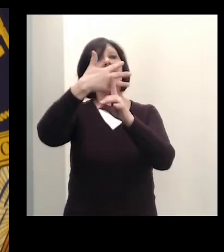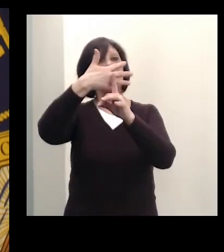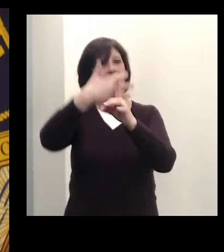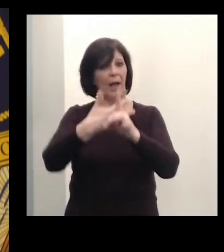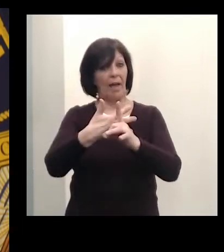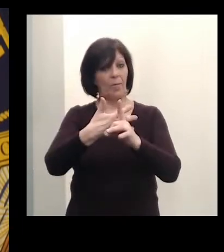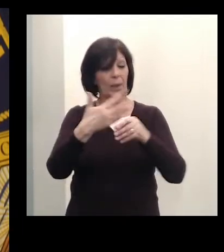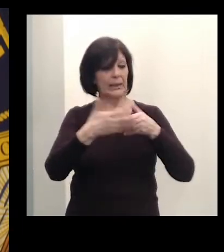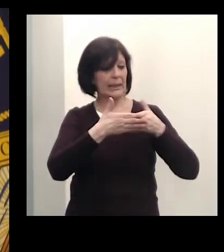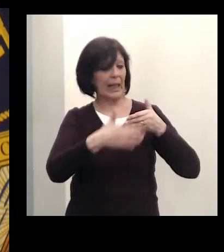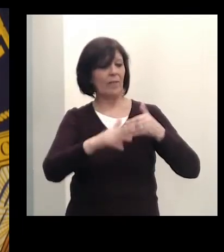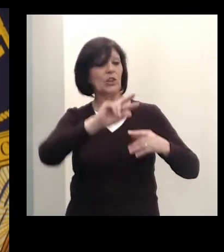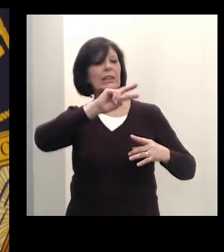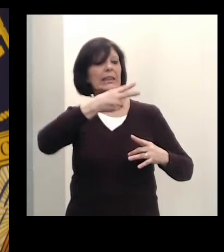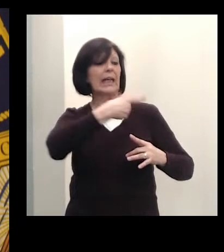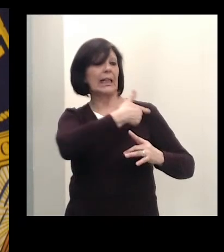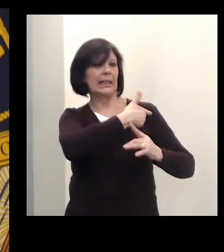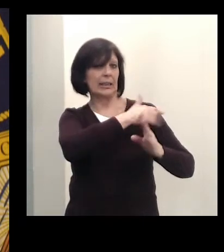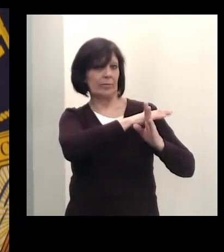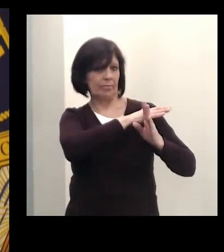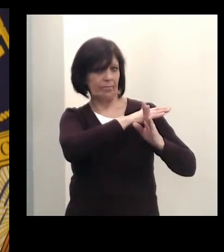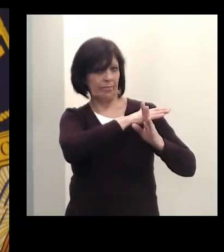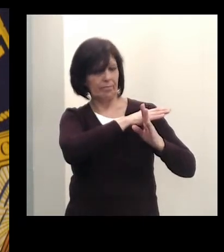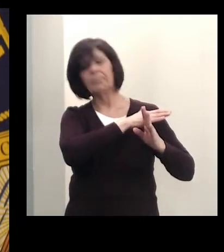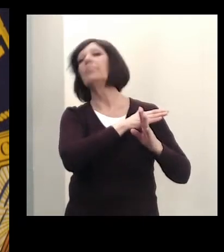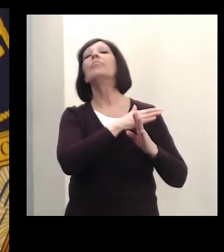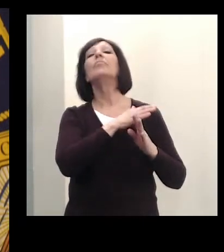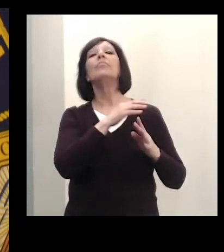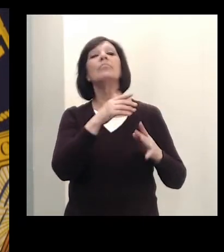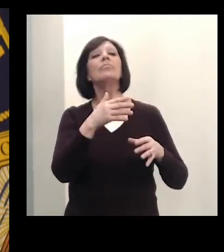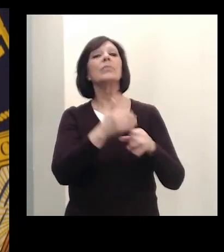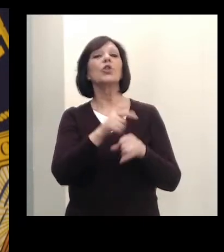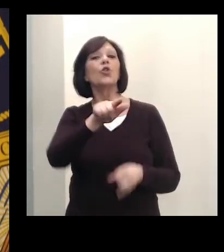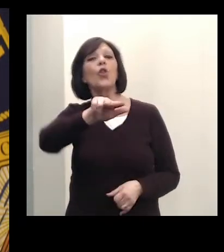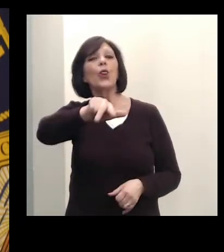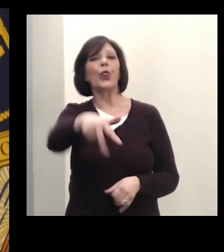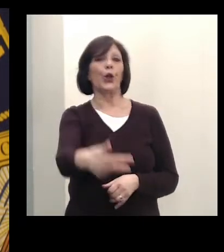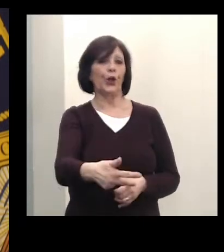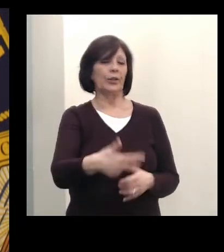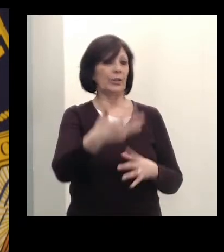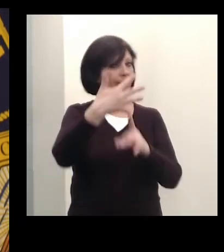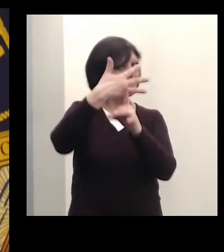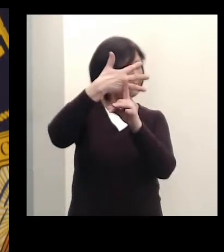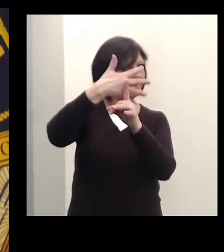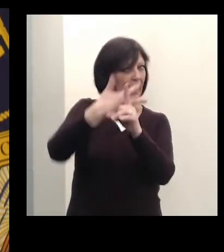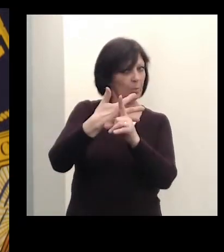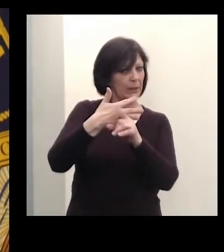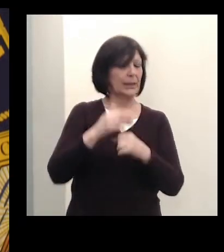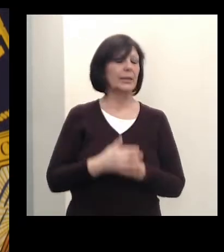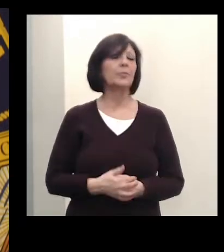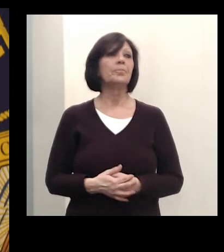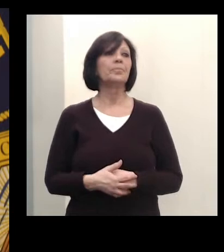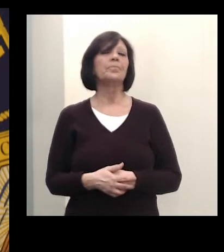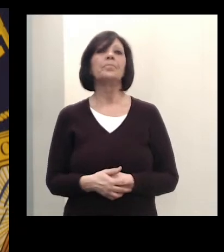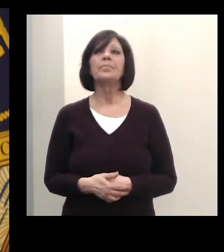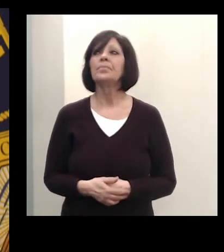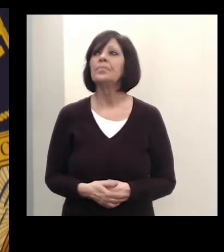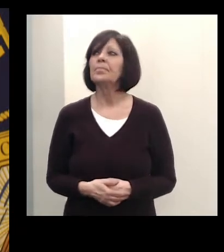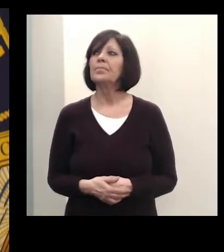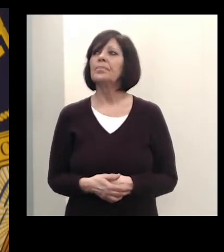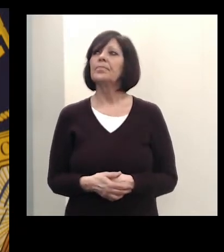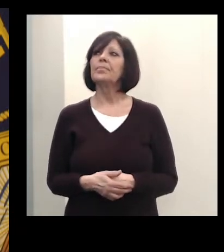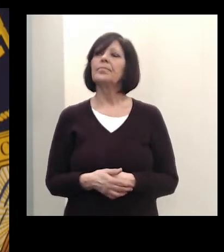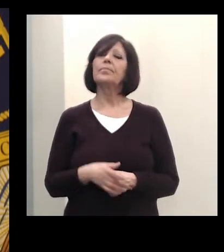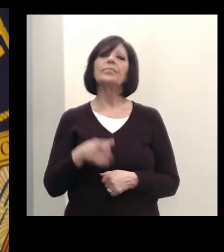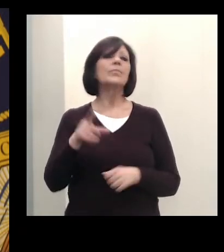of either Pfizer or Moderna where you can get a booster dose of a COVID-19 vaccine. You